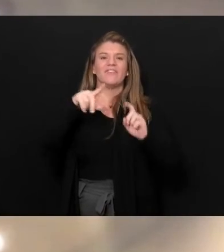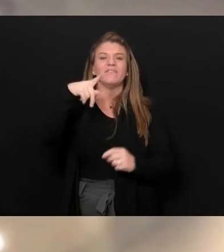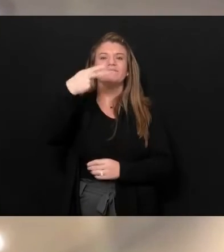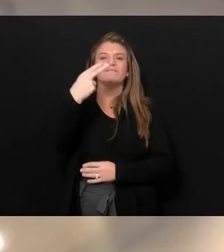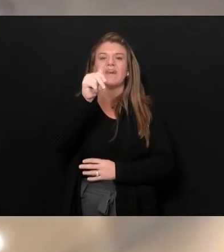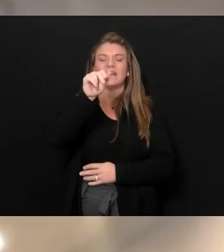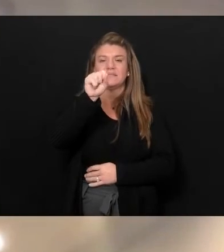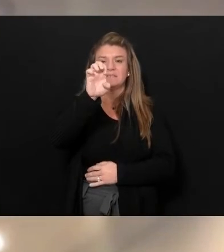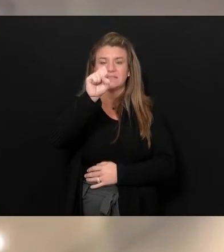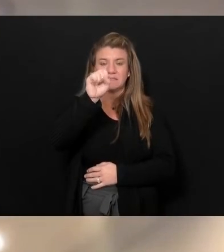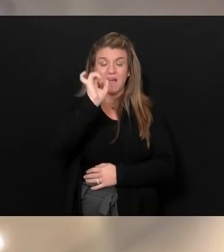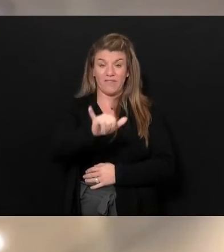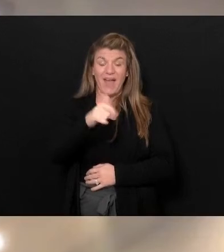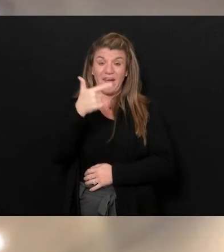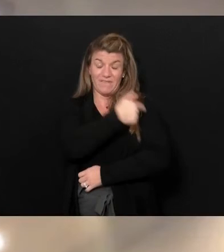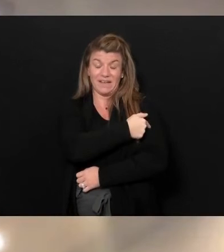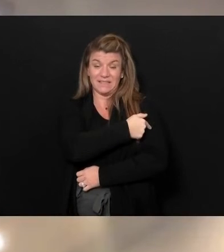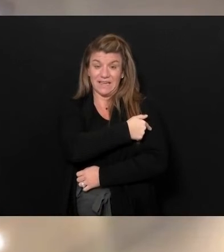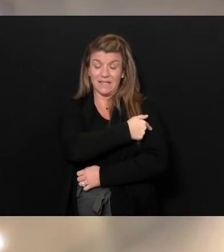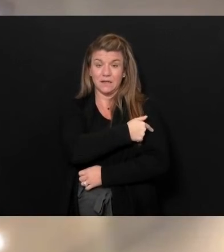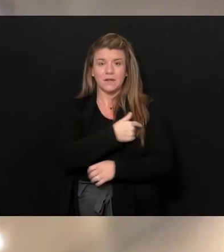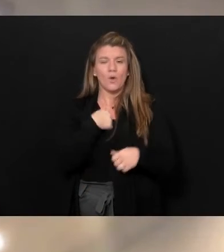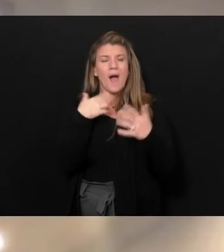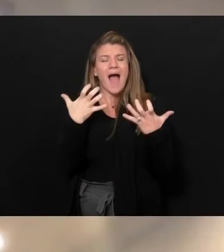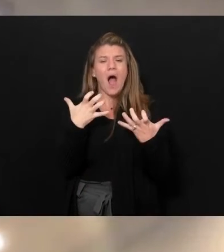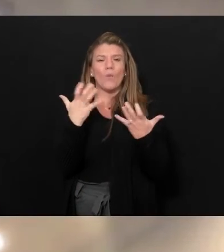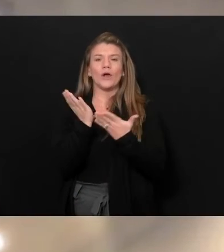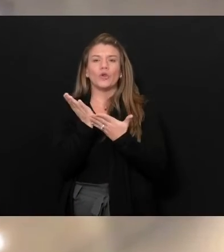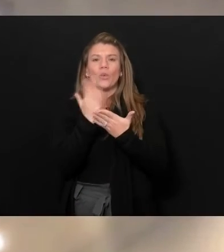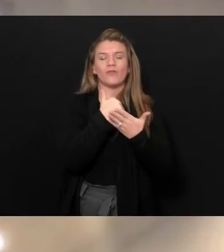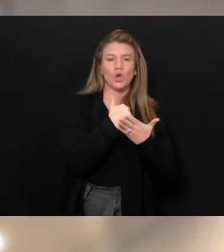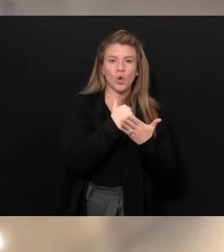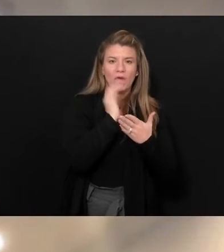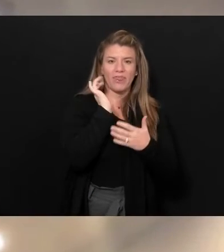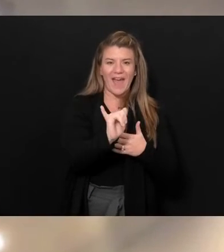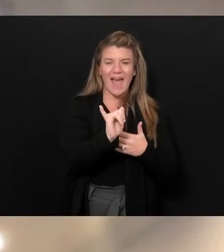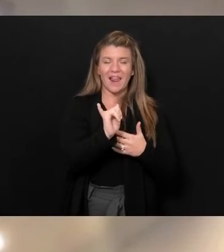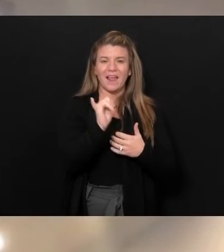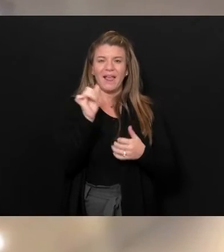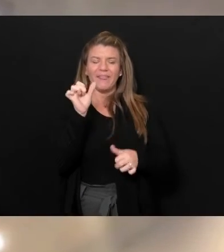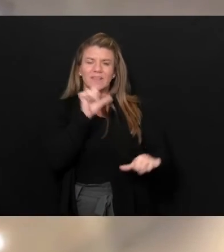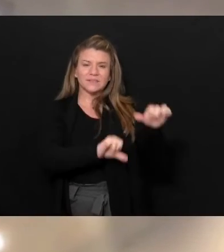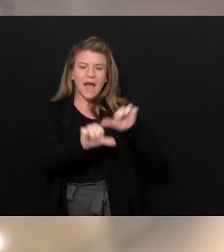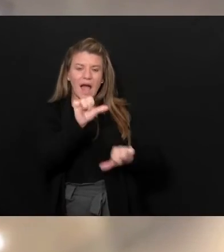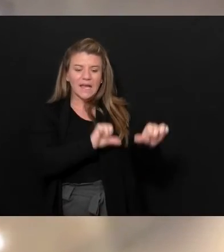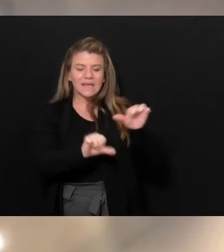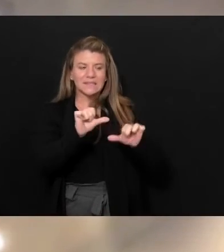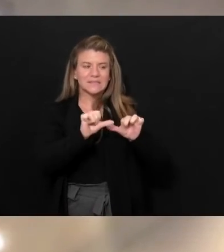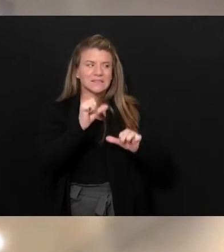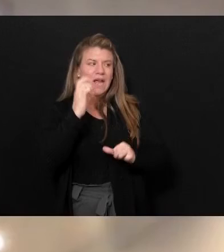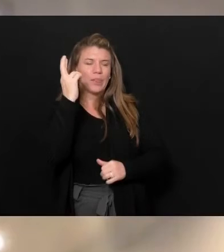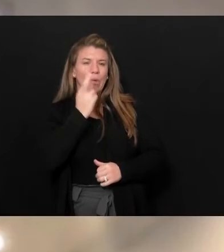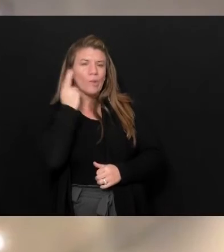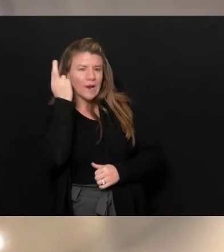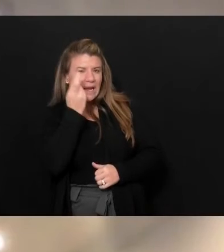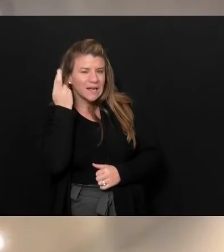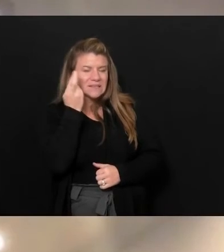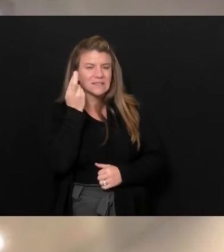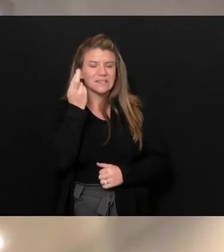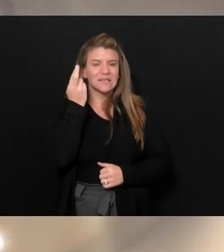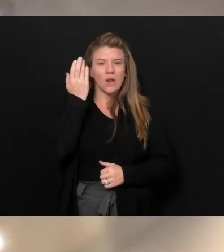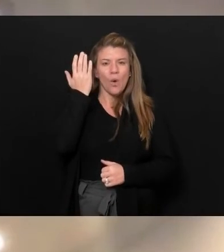I just want to review really briefly, what is the science? What's the reason behind the way that we're